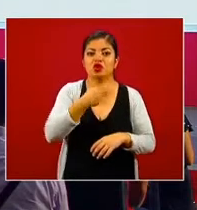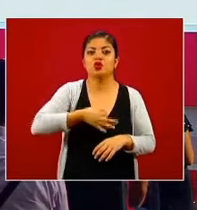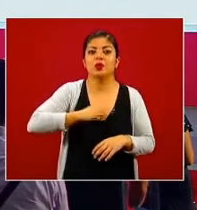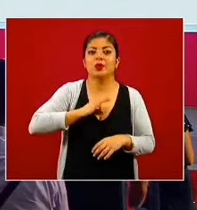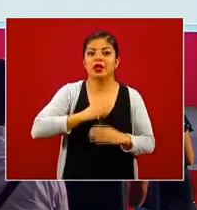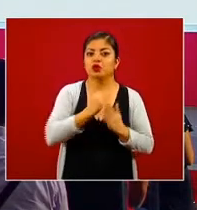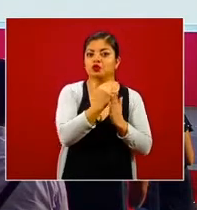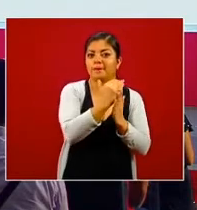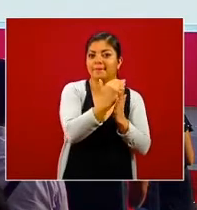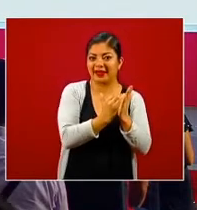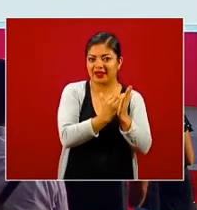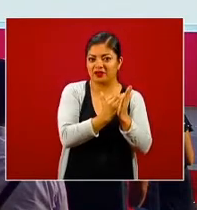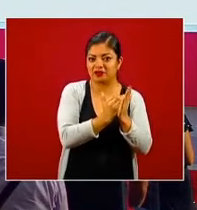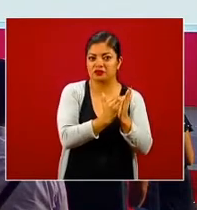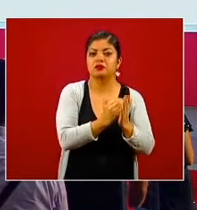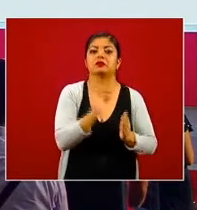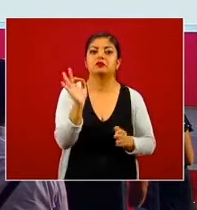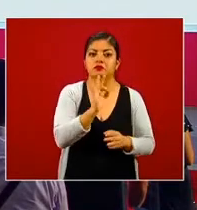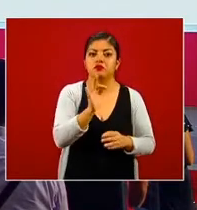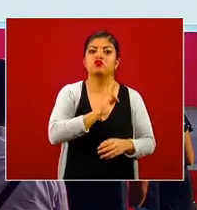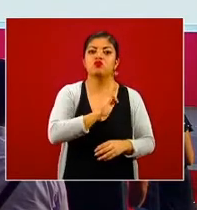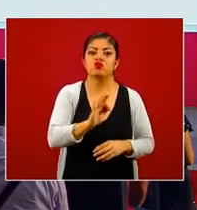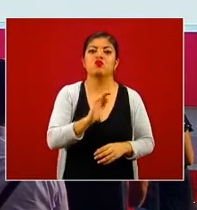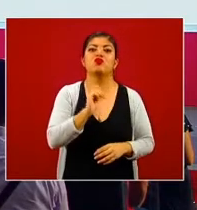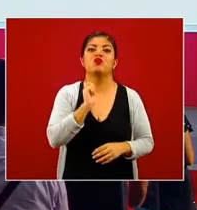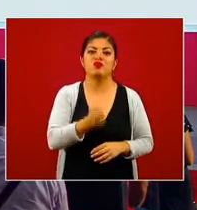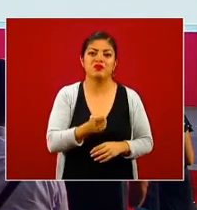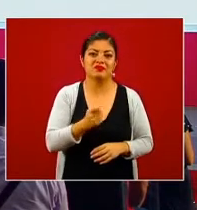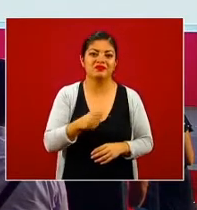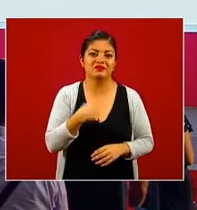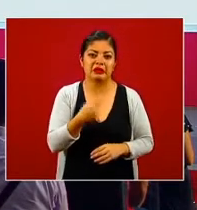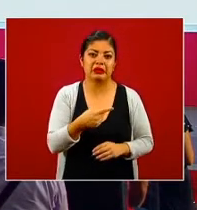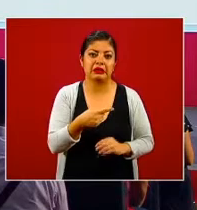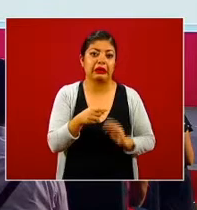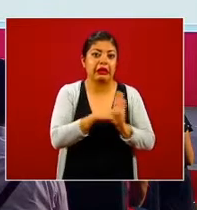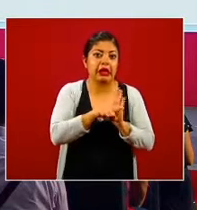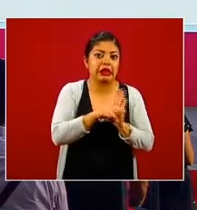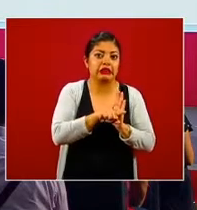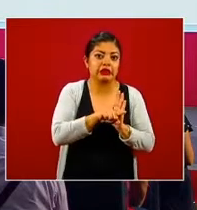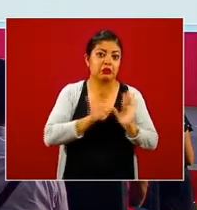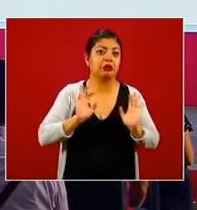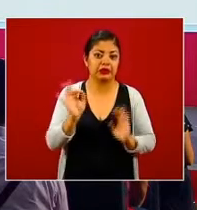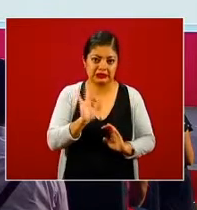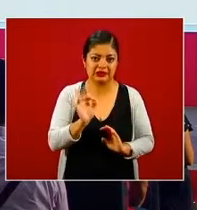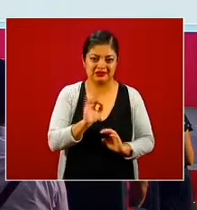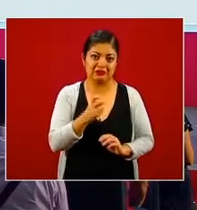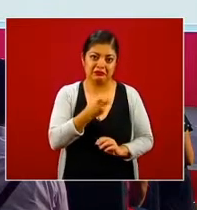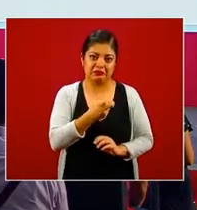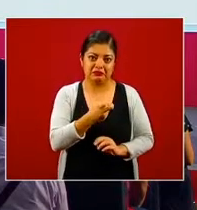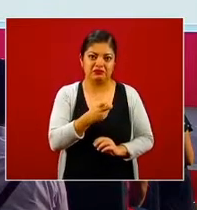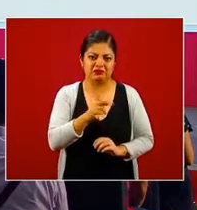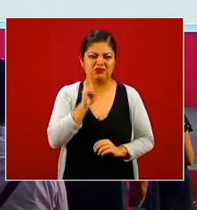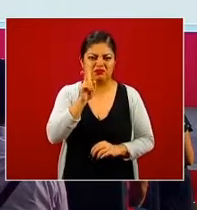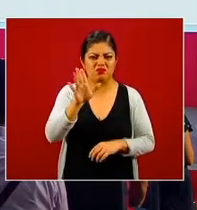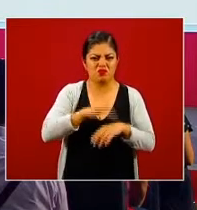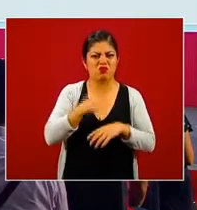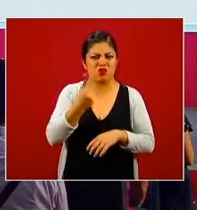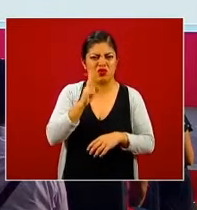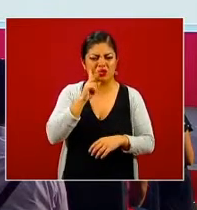is responding, but the viral load is lower. So the results might be lesser.